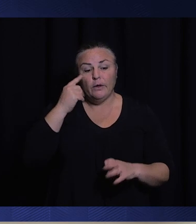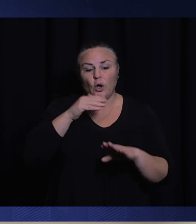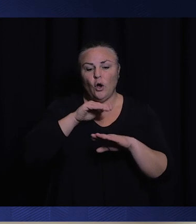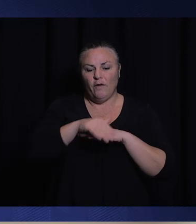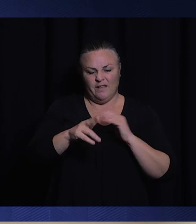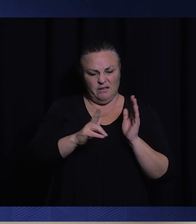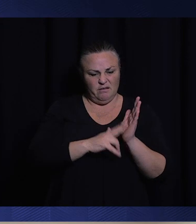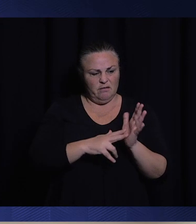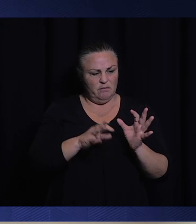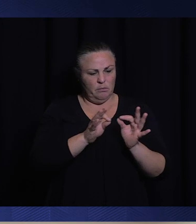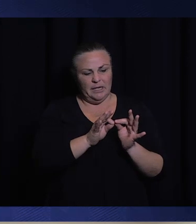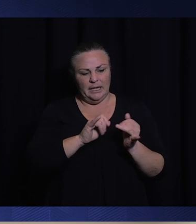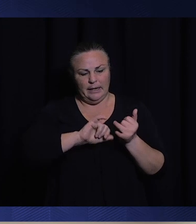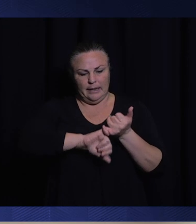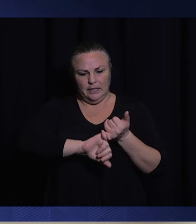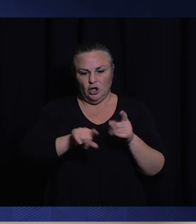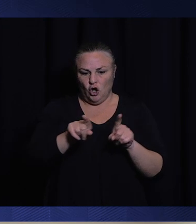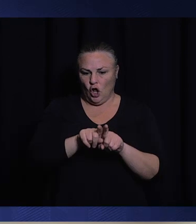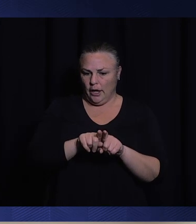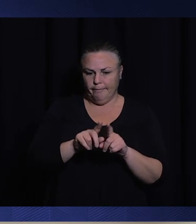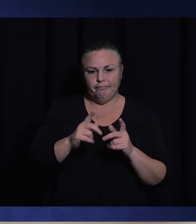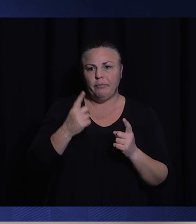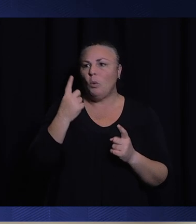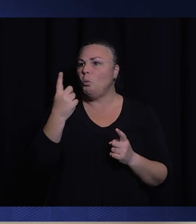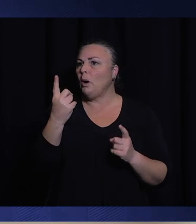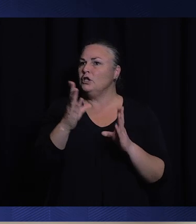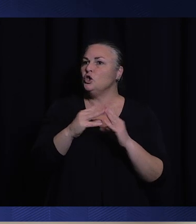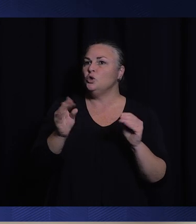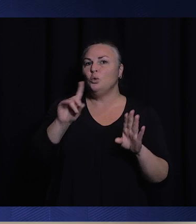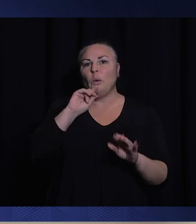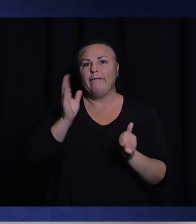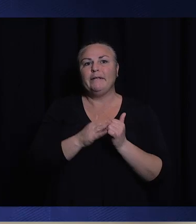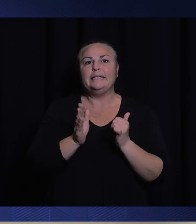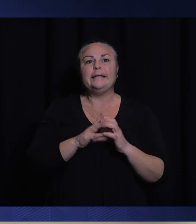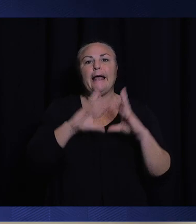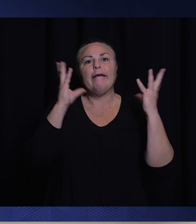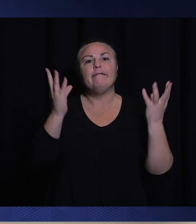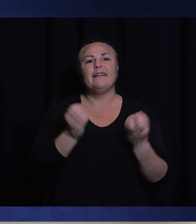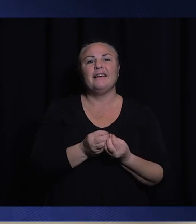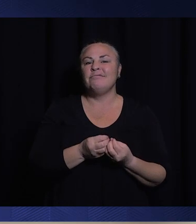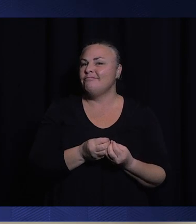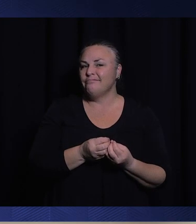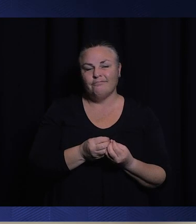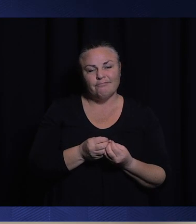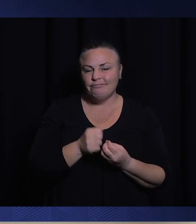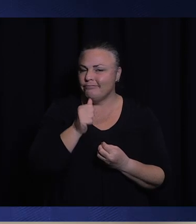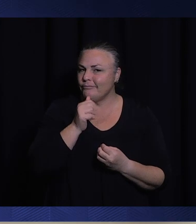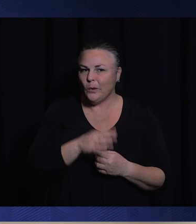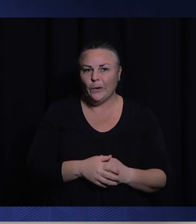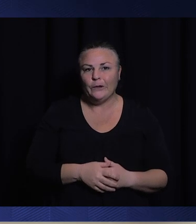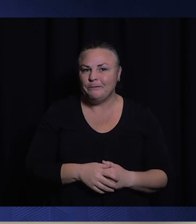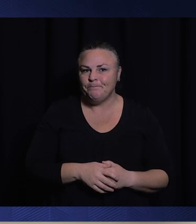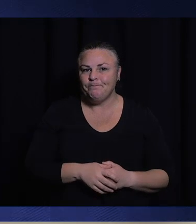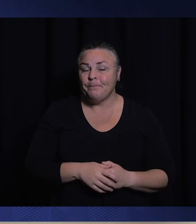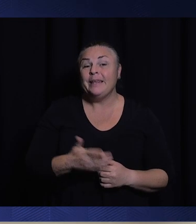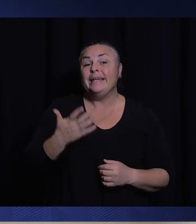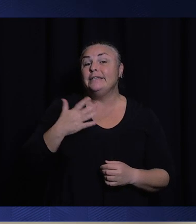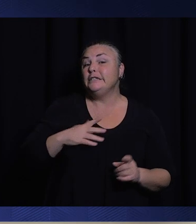cities. These communities are often subject to poor or non-existent sanitation services and are frequently